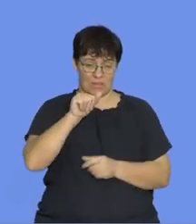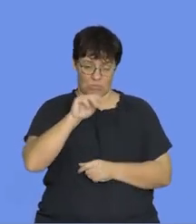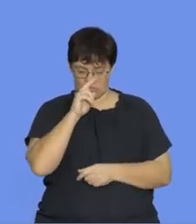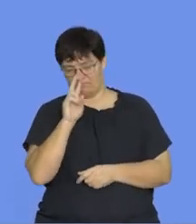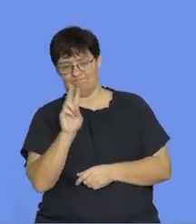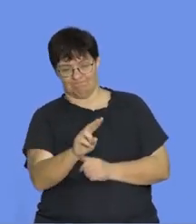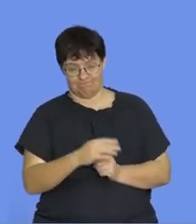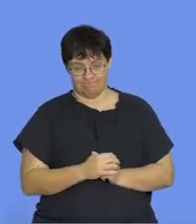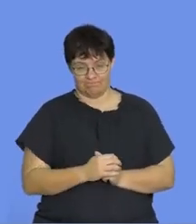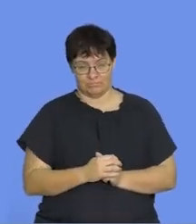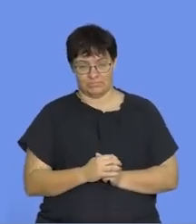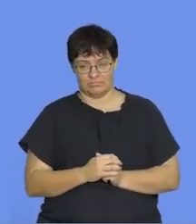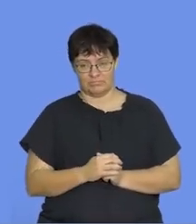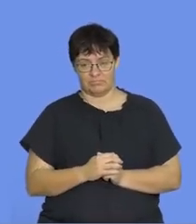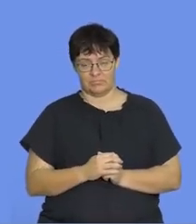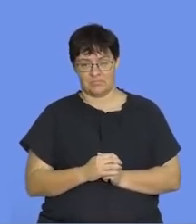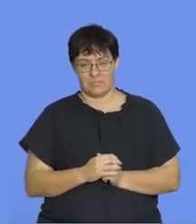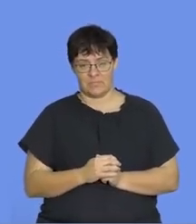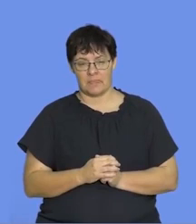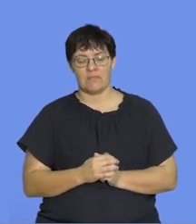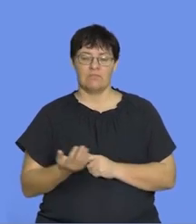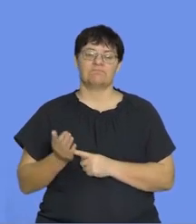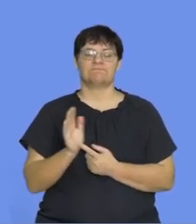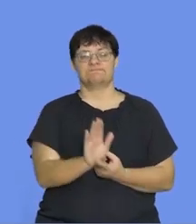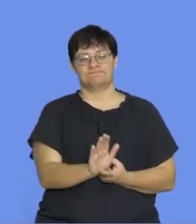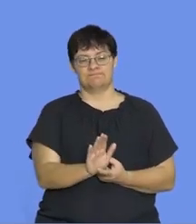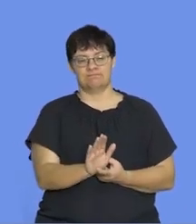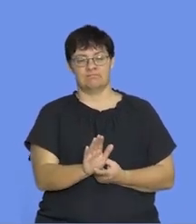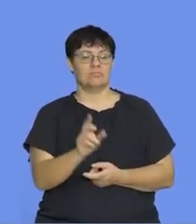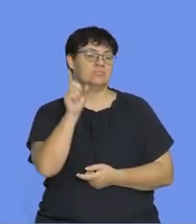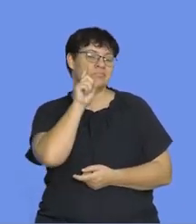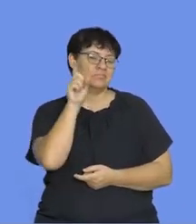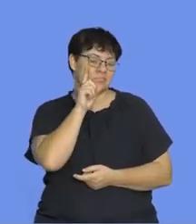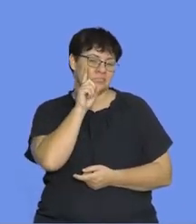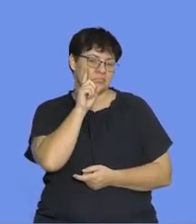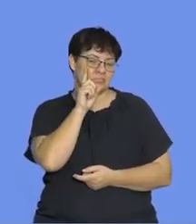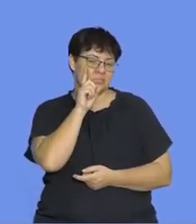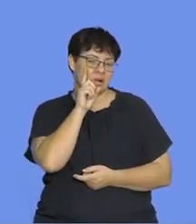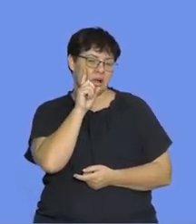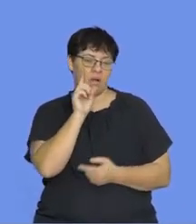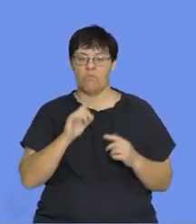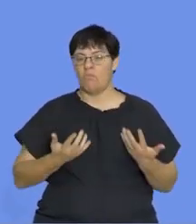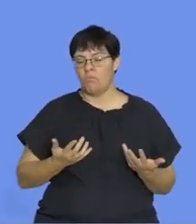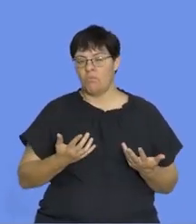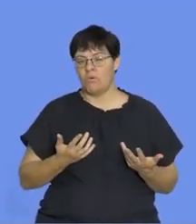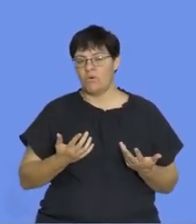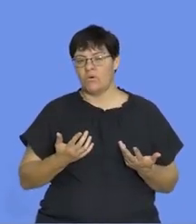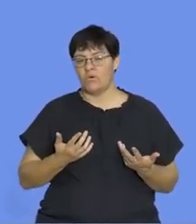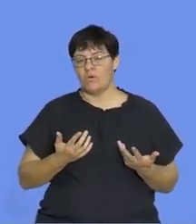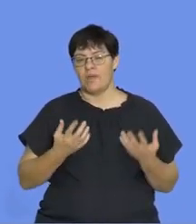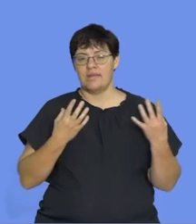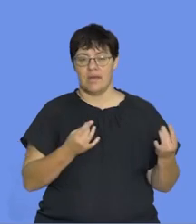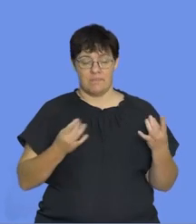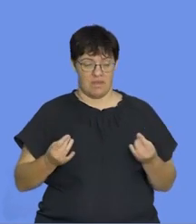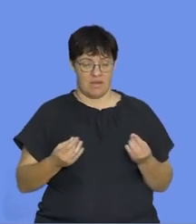look at this in terms of, a simulation to see exactly how then we talk about, the number of